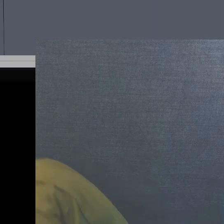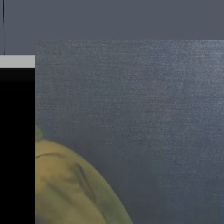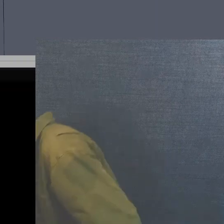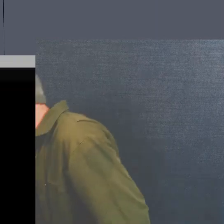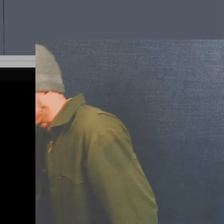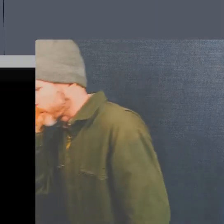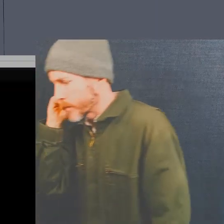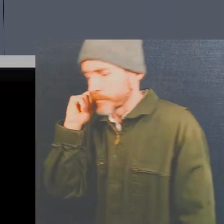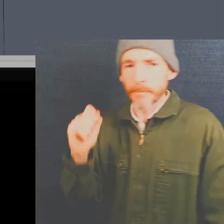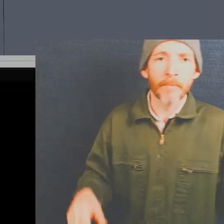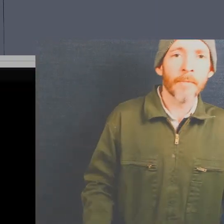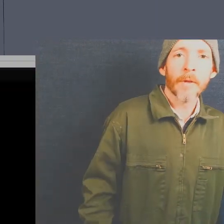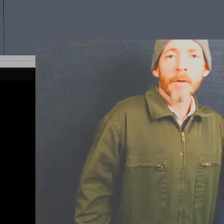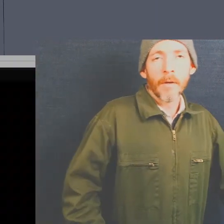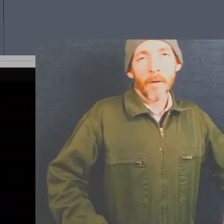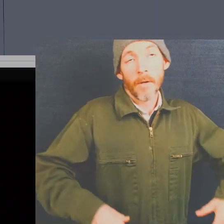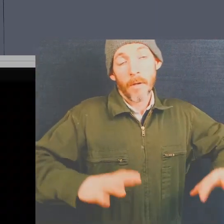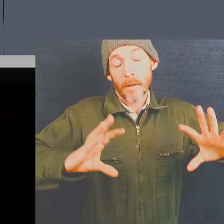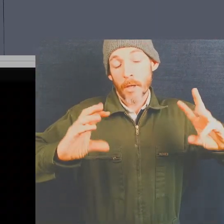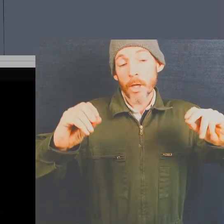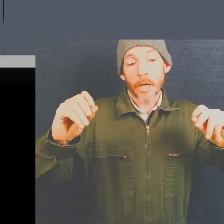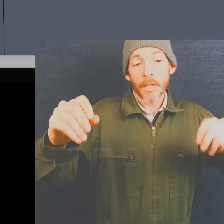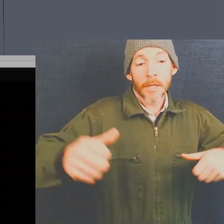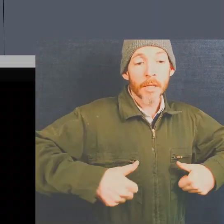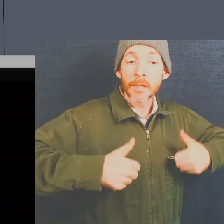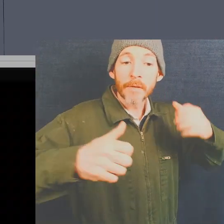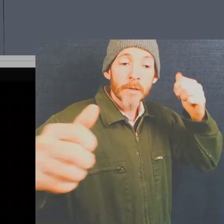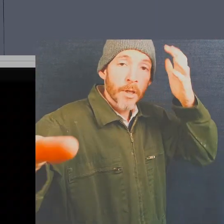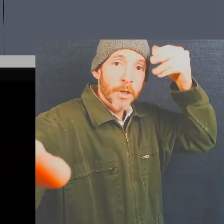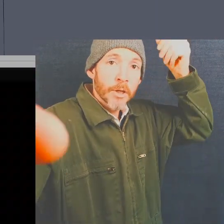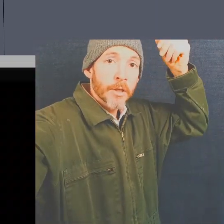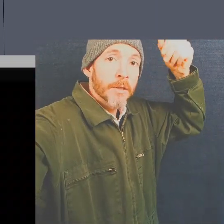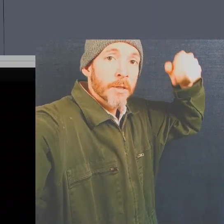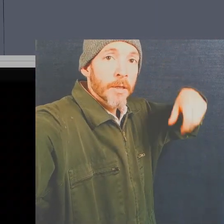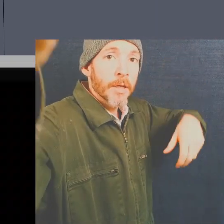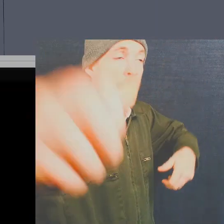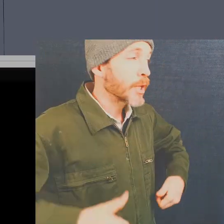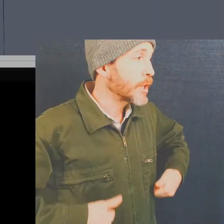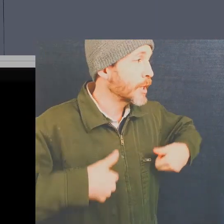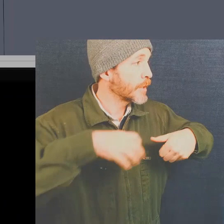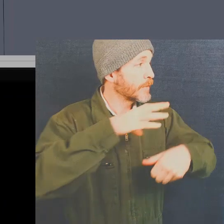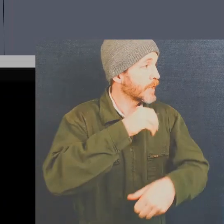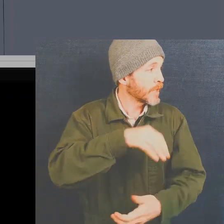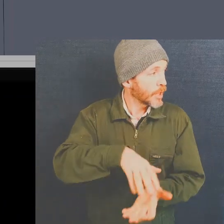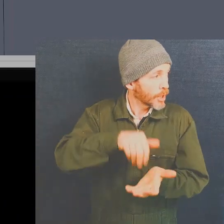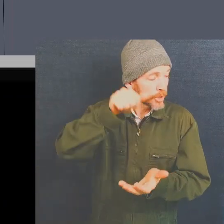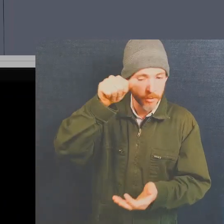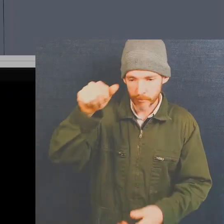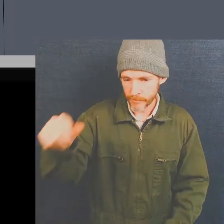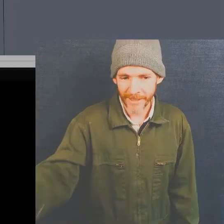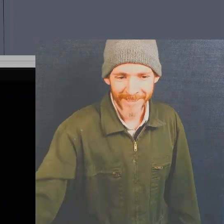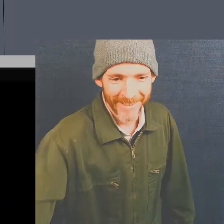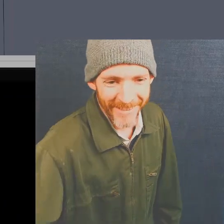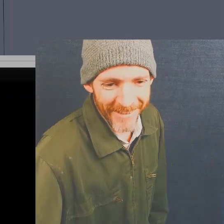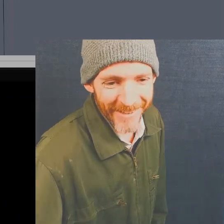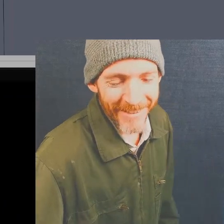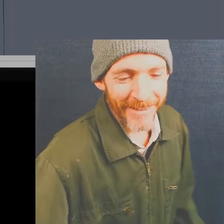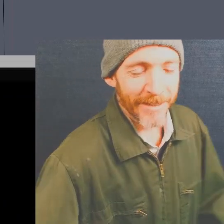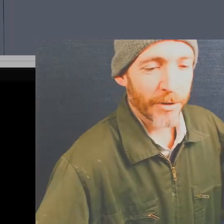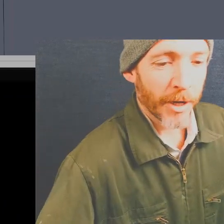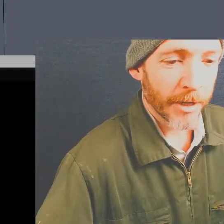Oh, that's where the camera should have been. Okay, live and learn. Live and